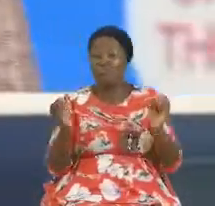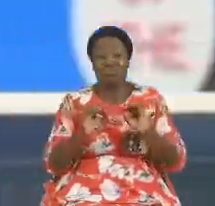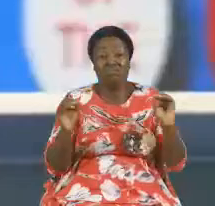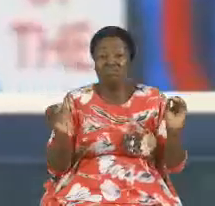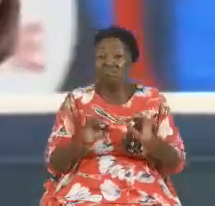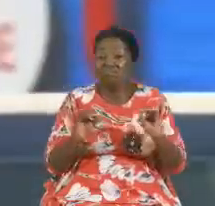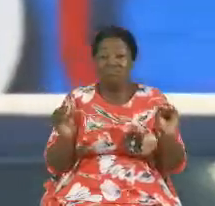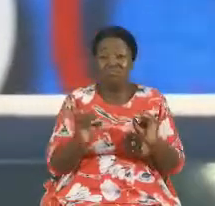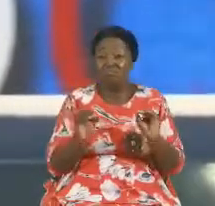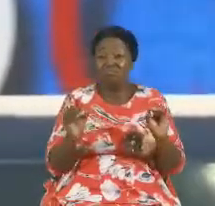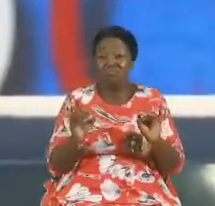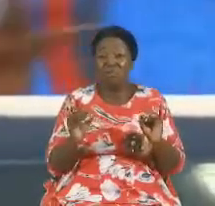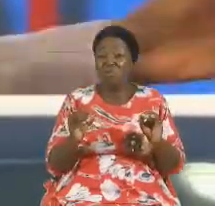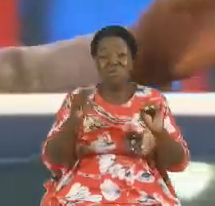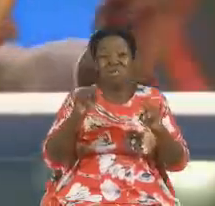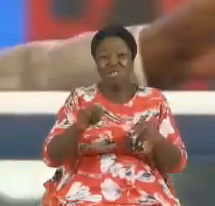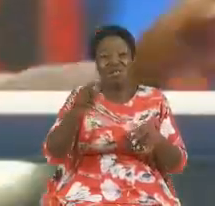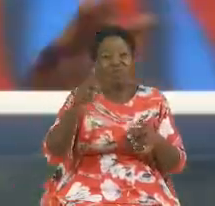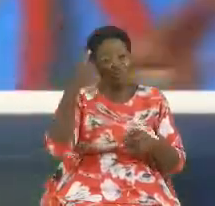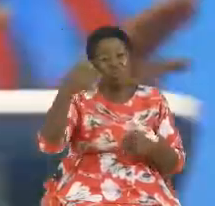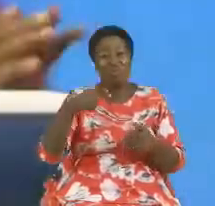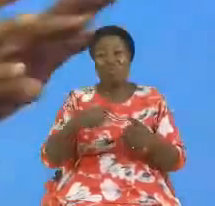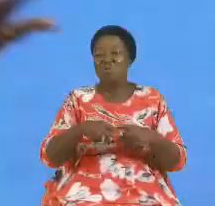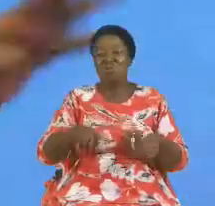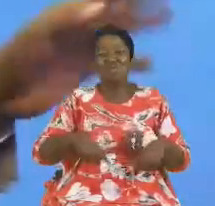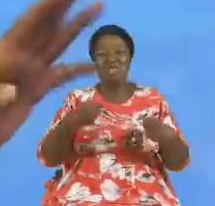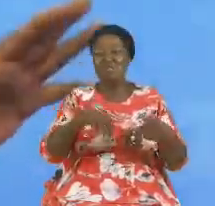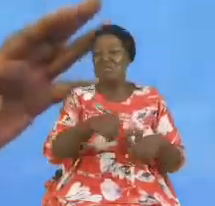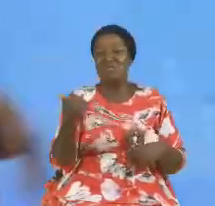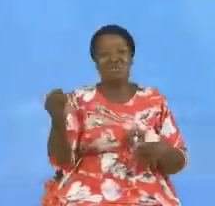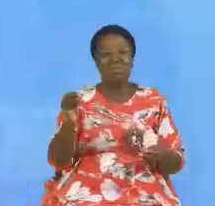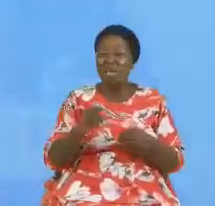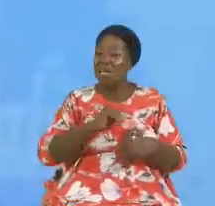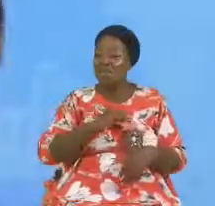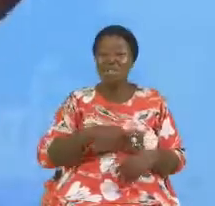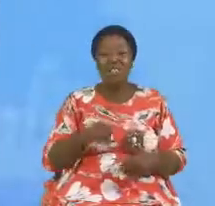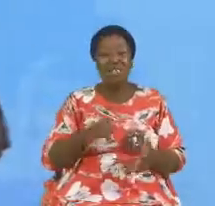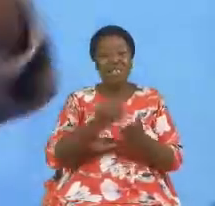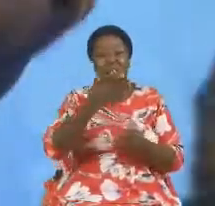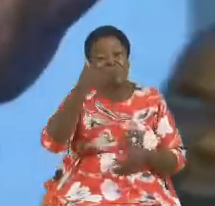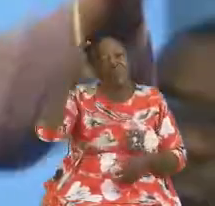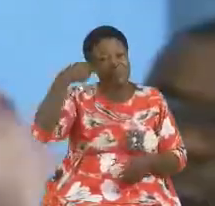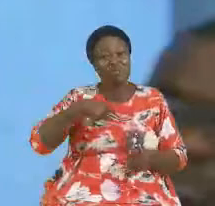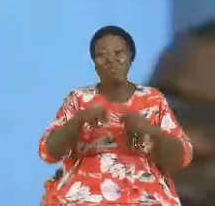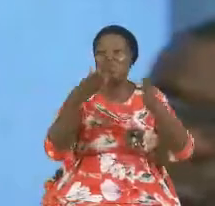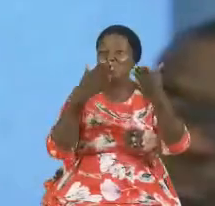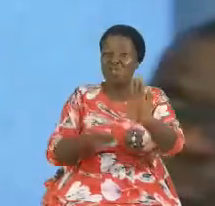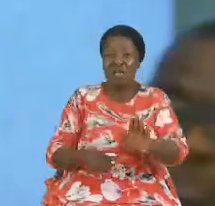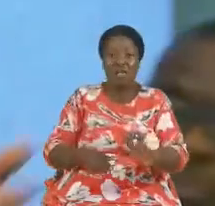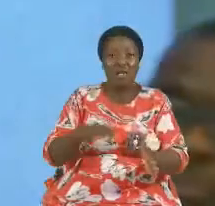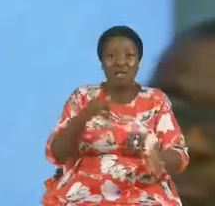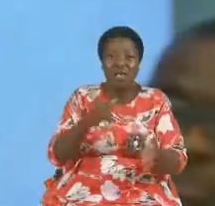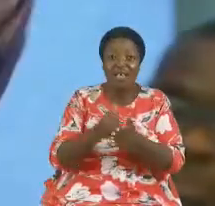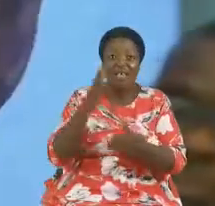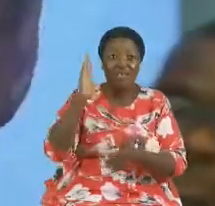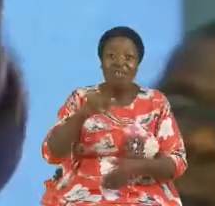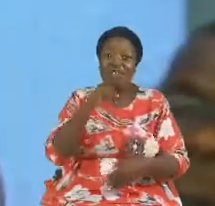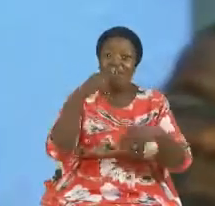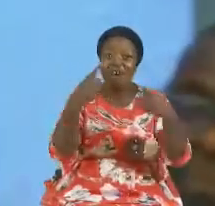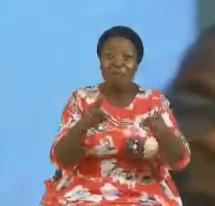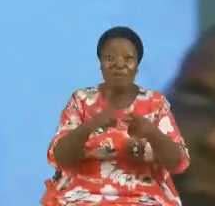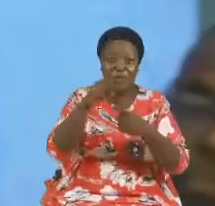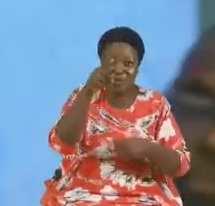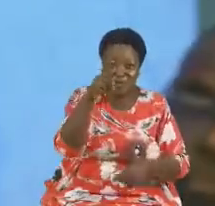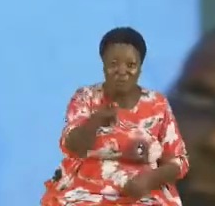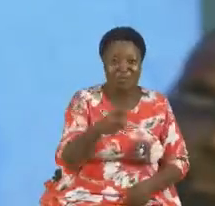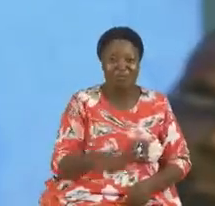despair that he feels there's no chance living anymore, there's no reason to live anymore, I am going to